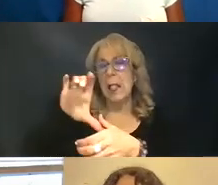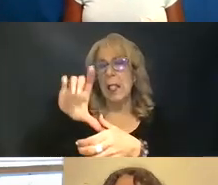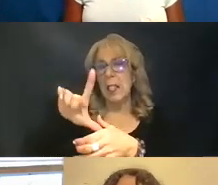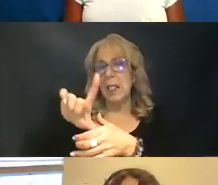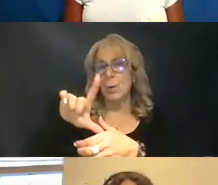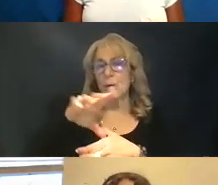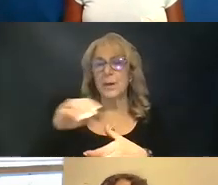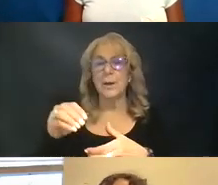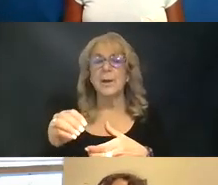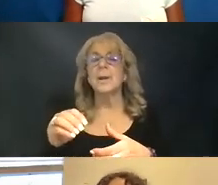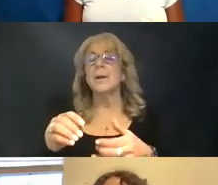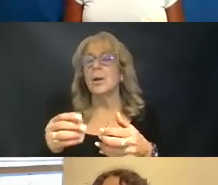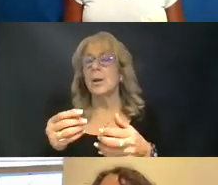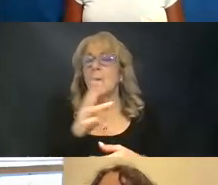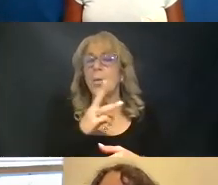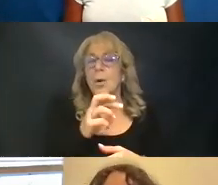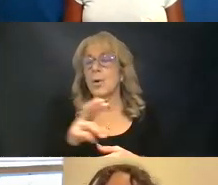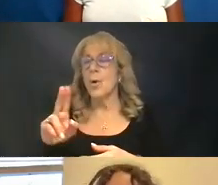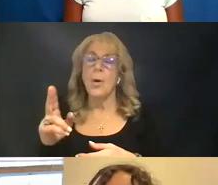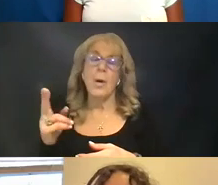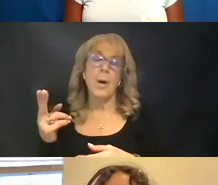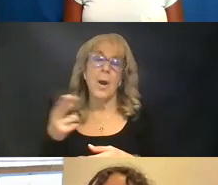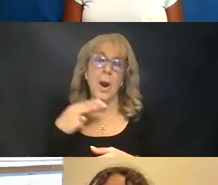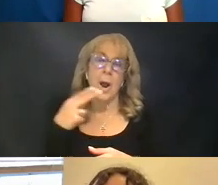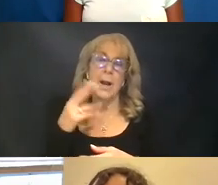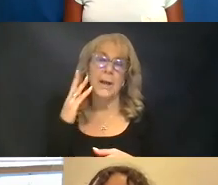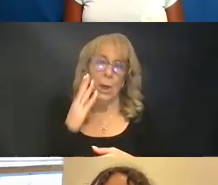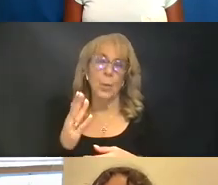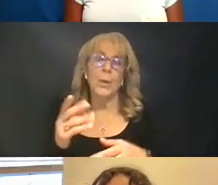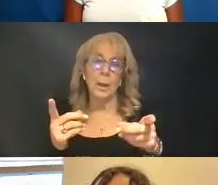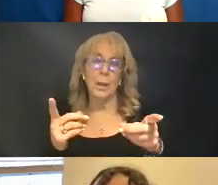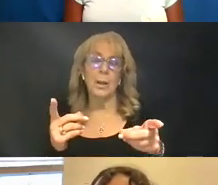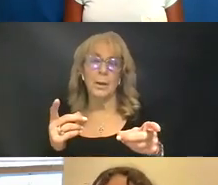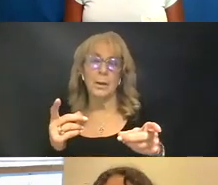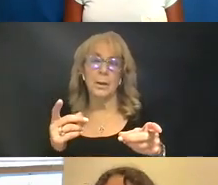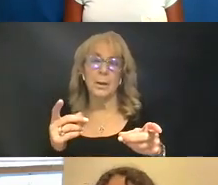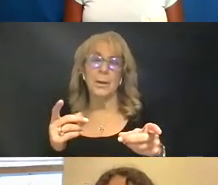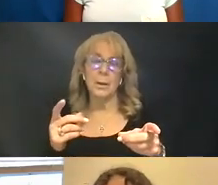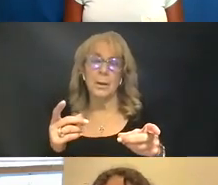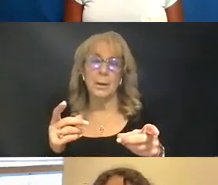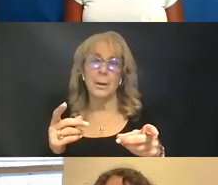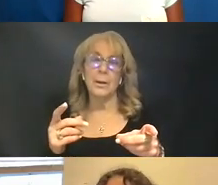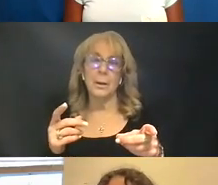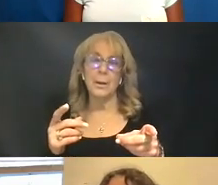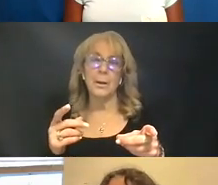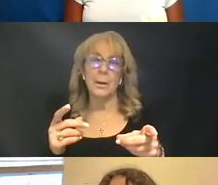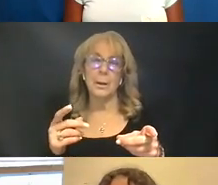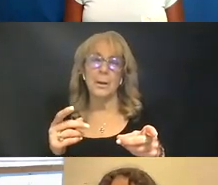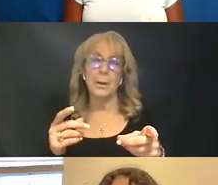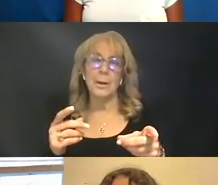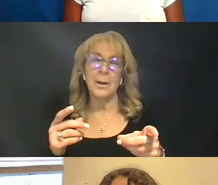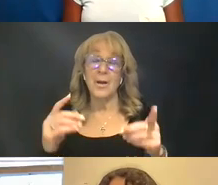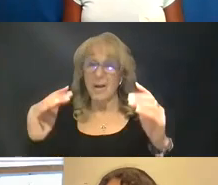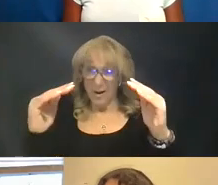faster? Let's take a moment and answer the poll. So the choices are water, honey, you think they fall at the